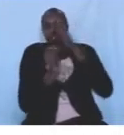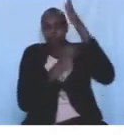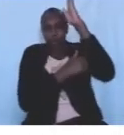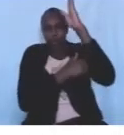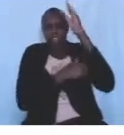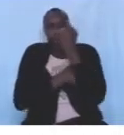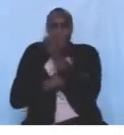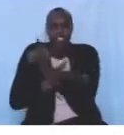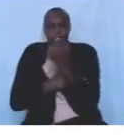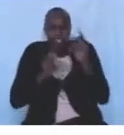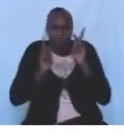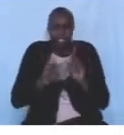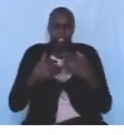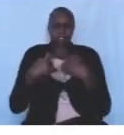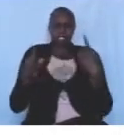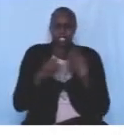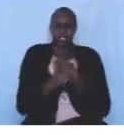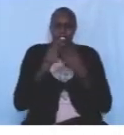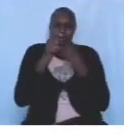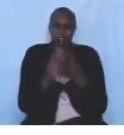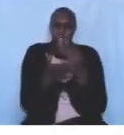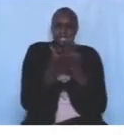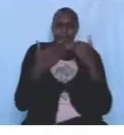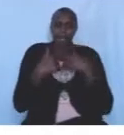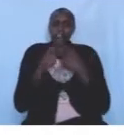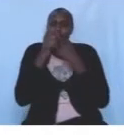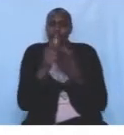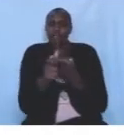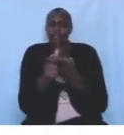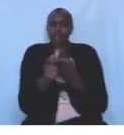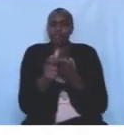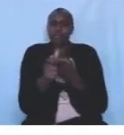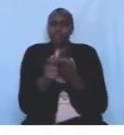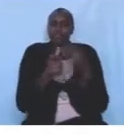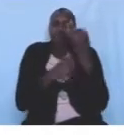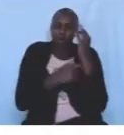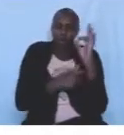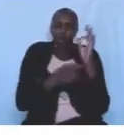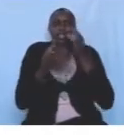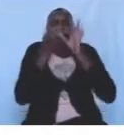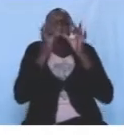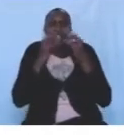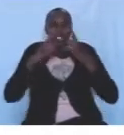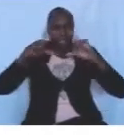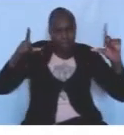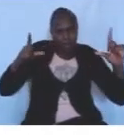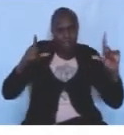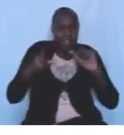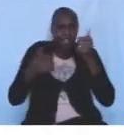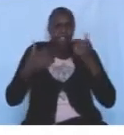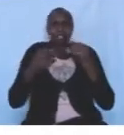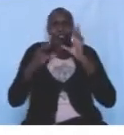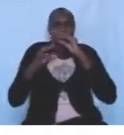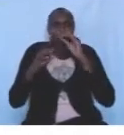are each endowed with different gifts. Some have the gifts of interpreting the tongue, some with